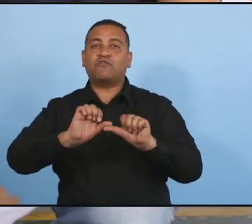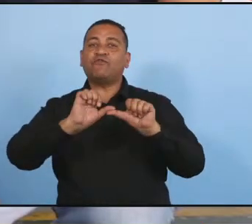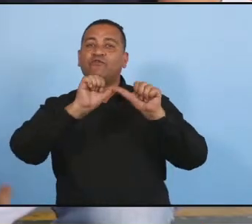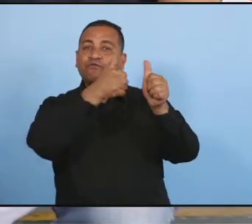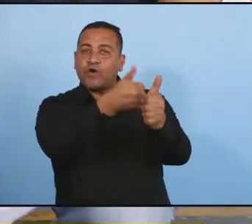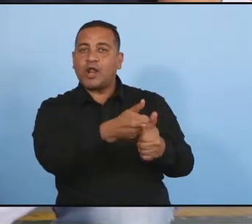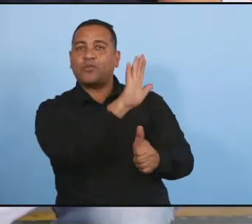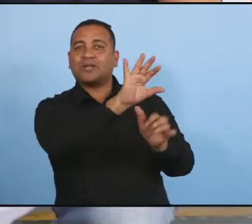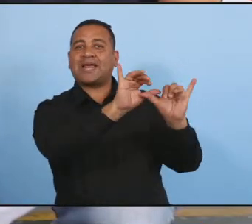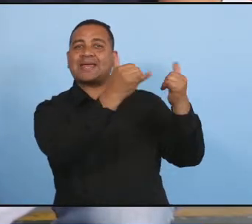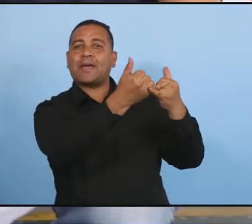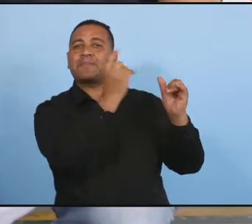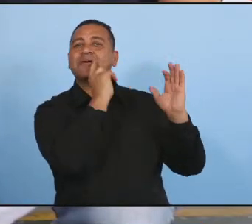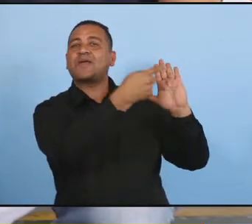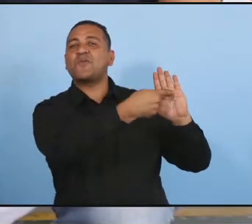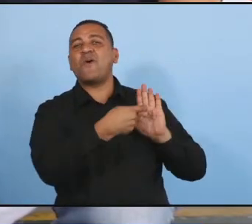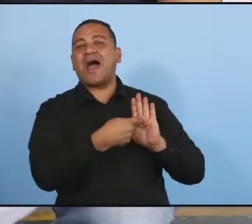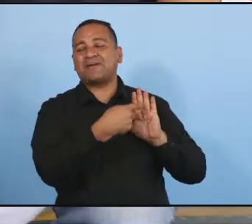us.